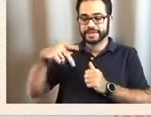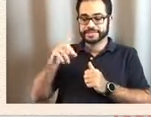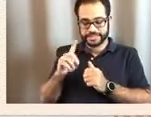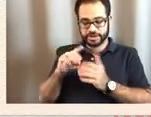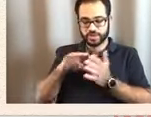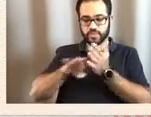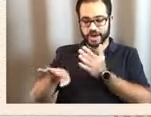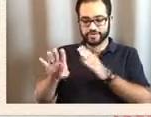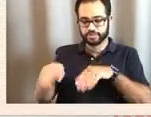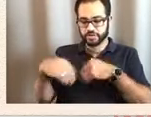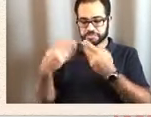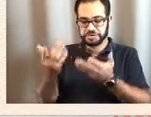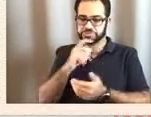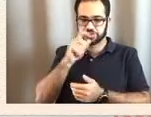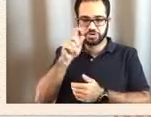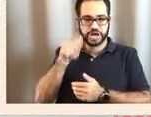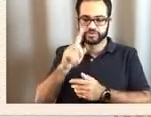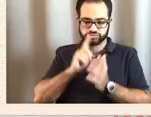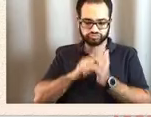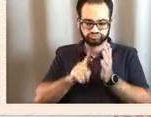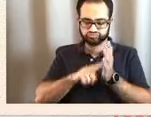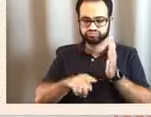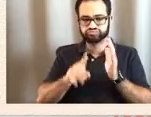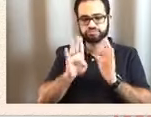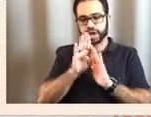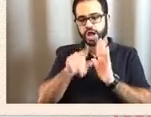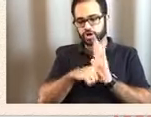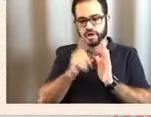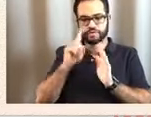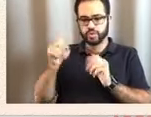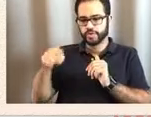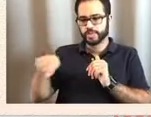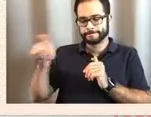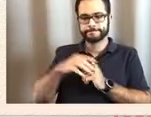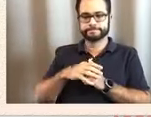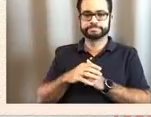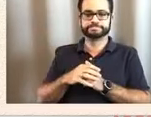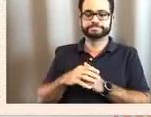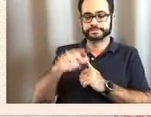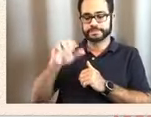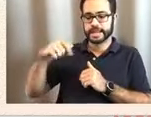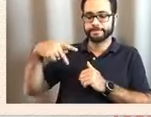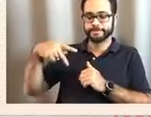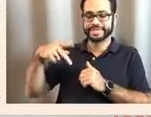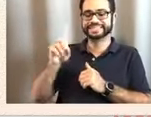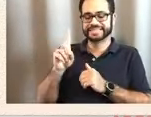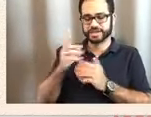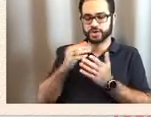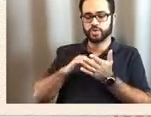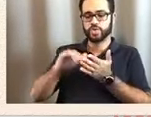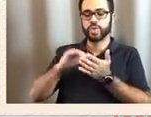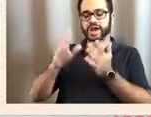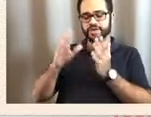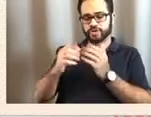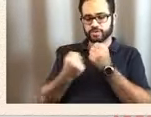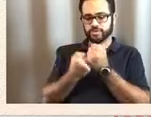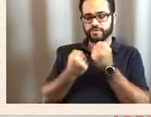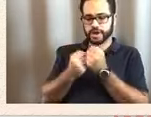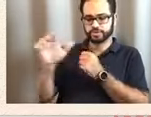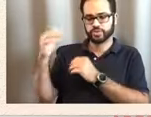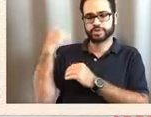to worry about background screenings for their employees. The APD waiver provider is responsible for ensuring all